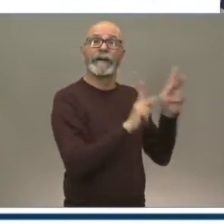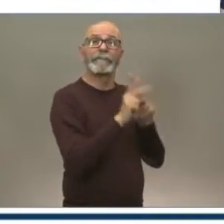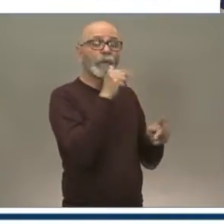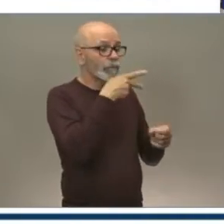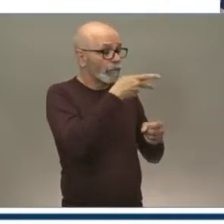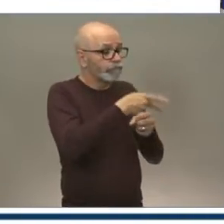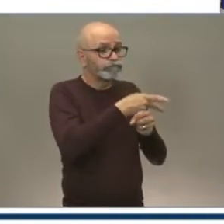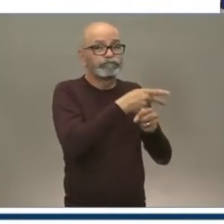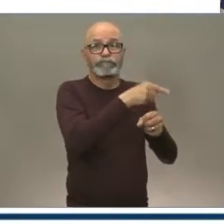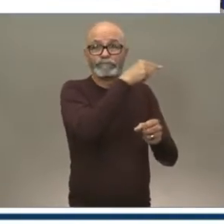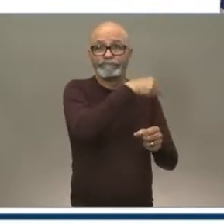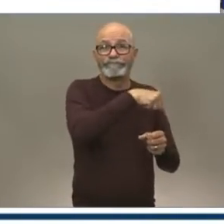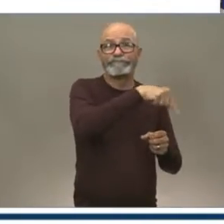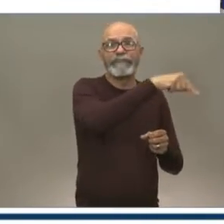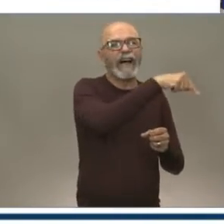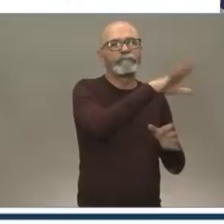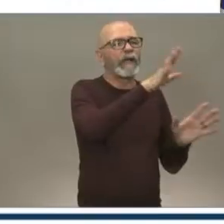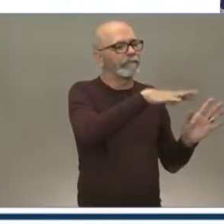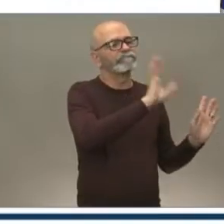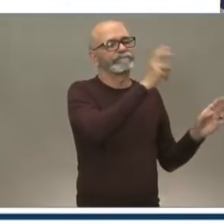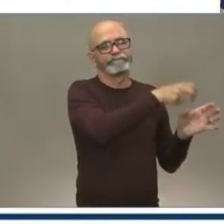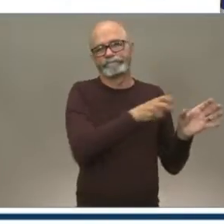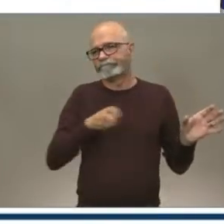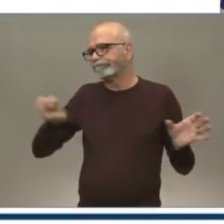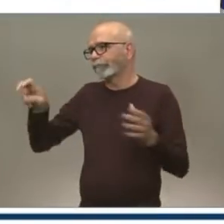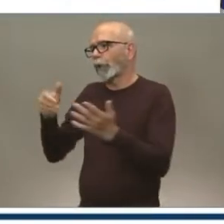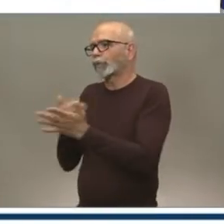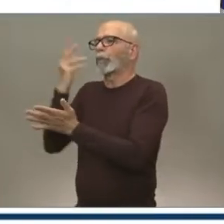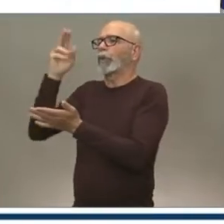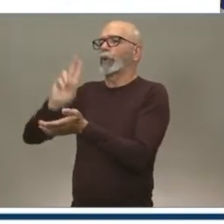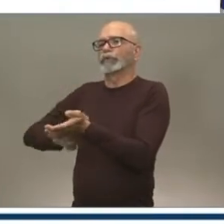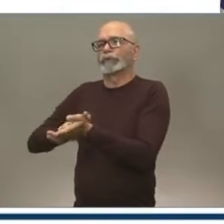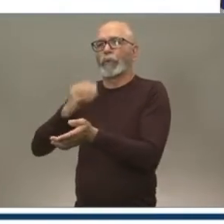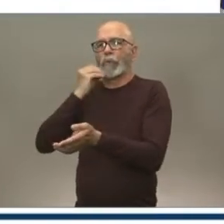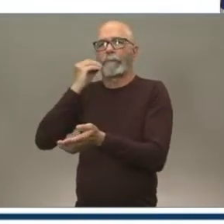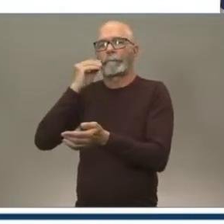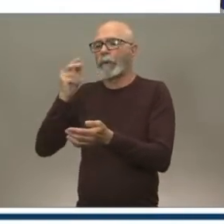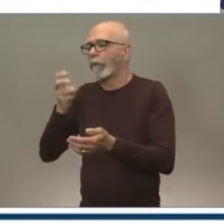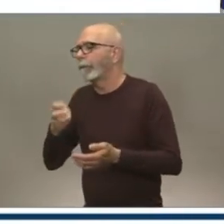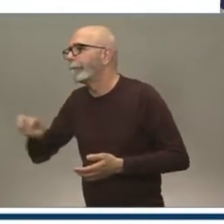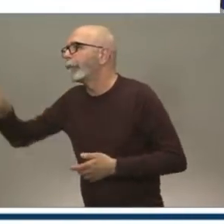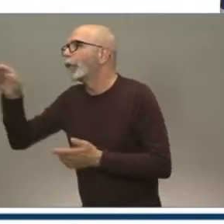same facility or different facilities entirely, to make ends meet. I know it's been,